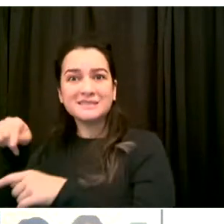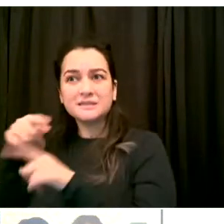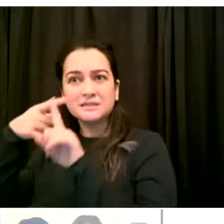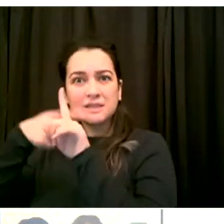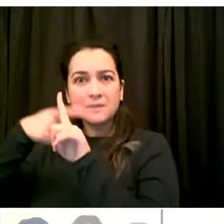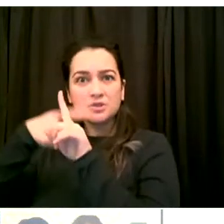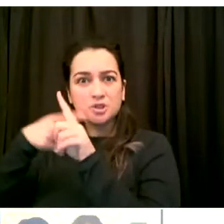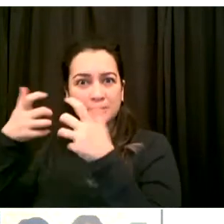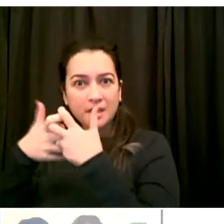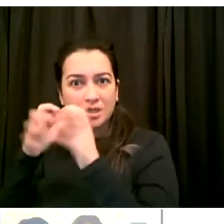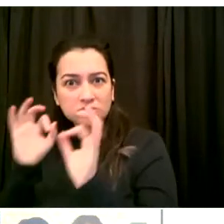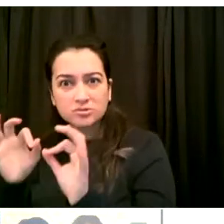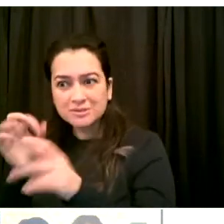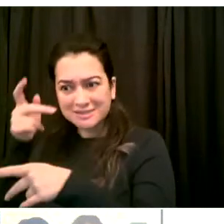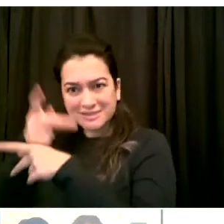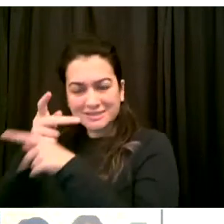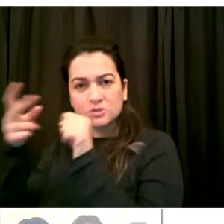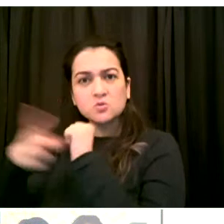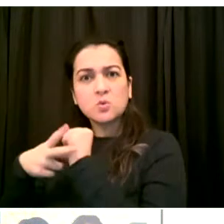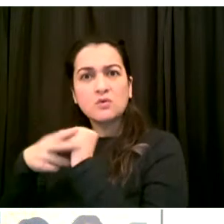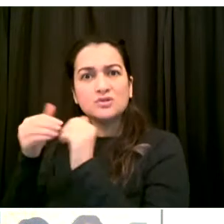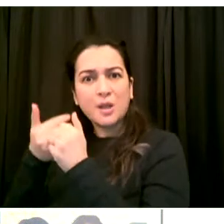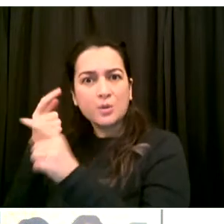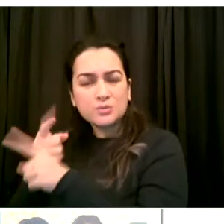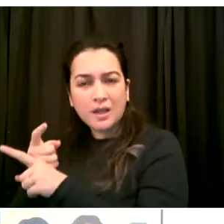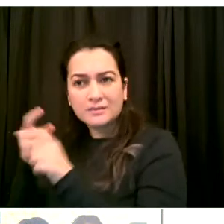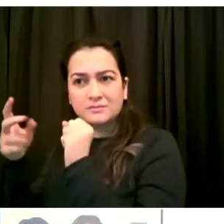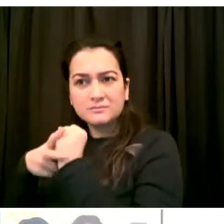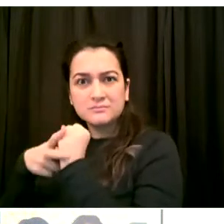March, if everything goes according to plan with the FDA,